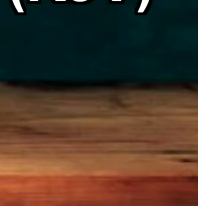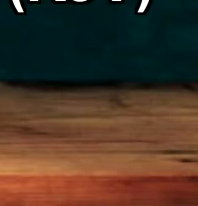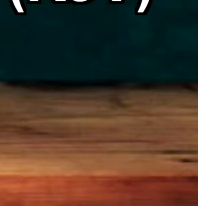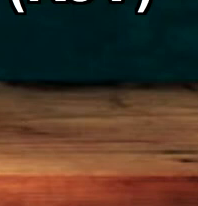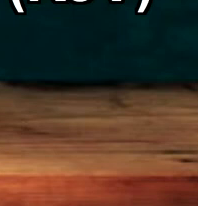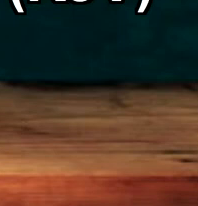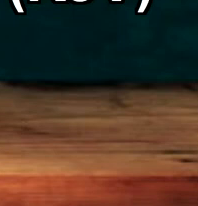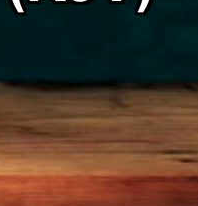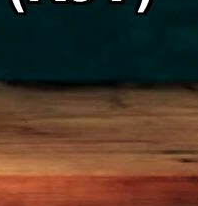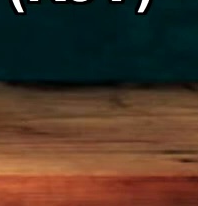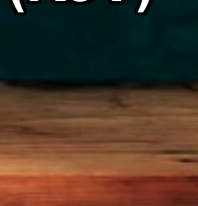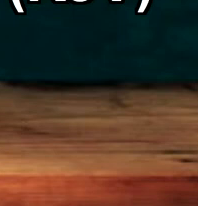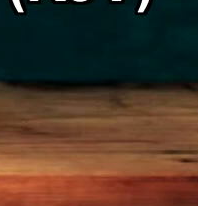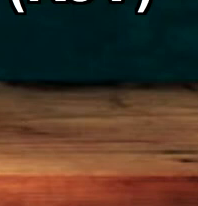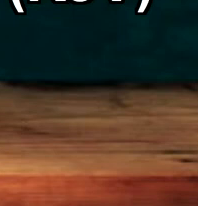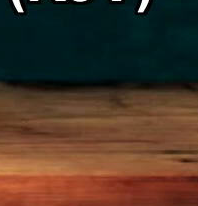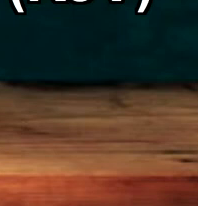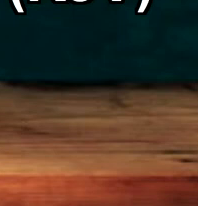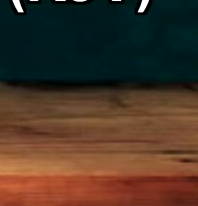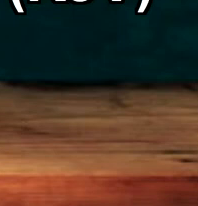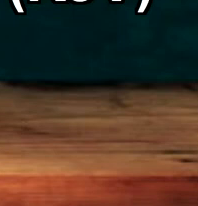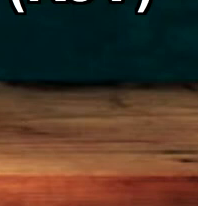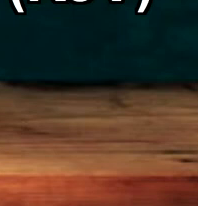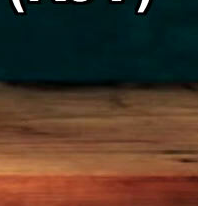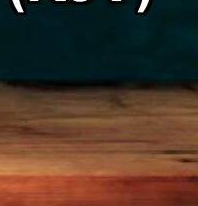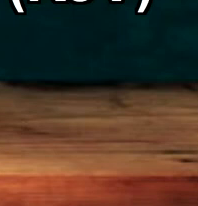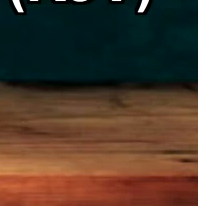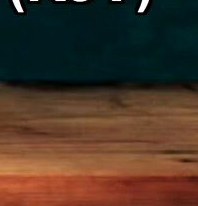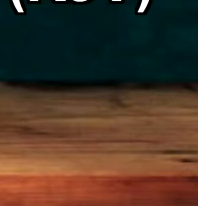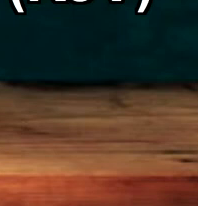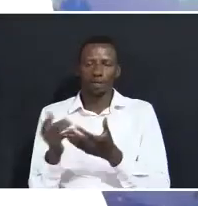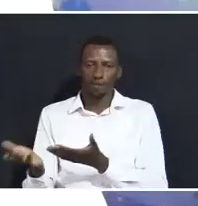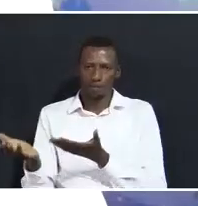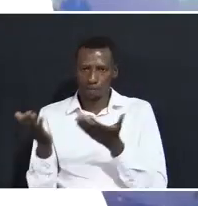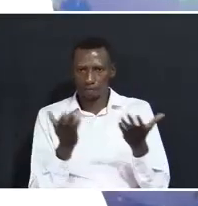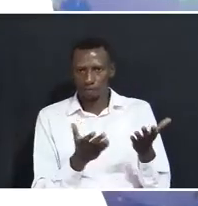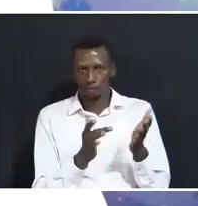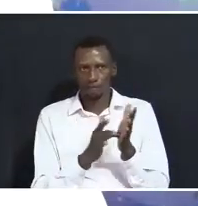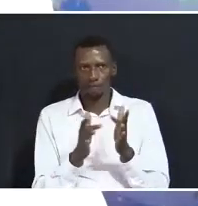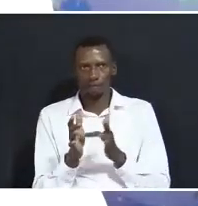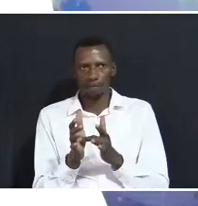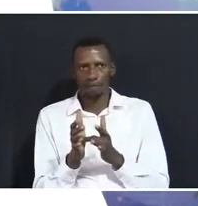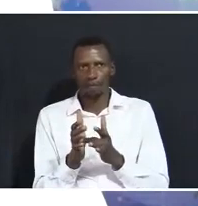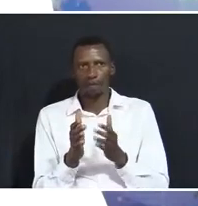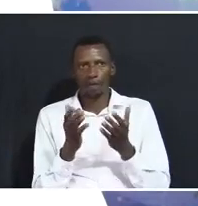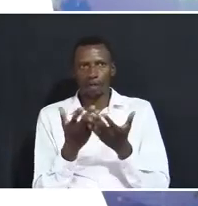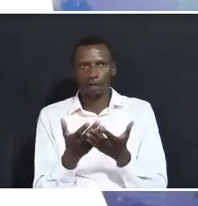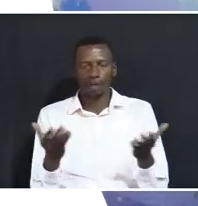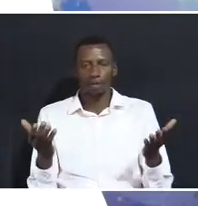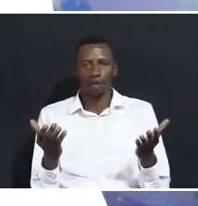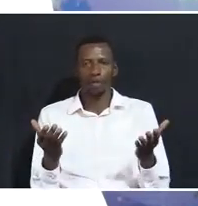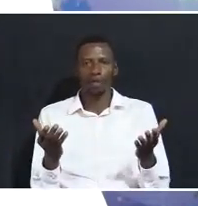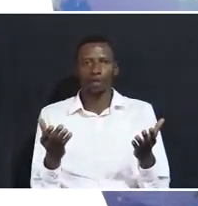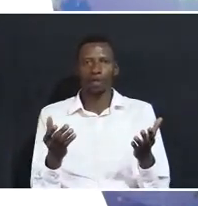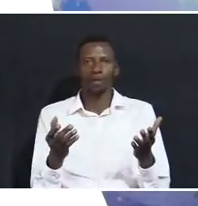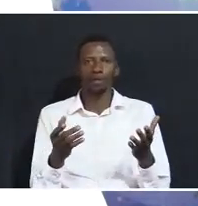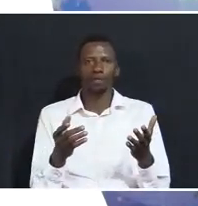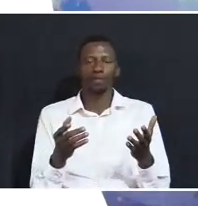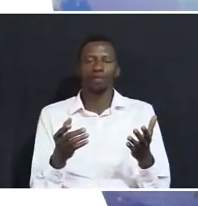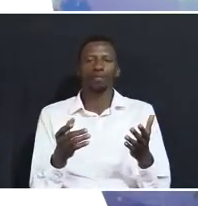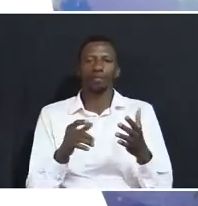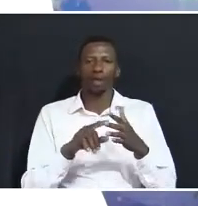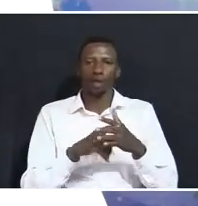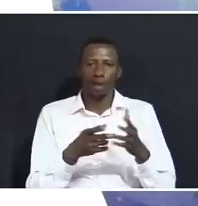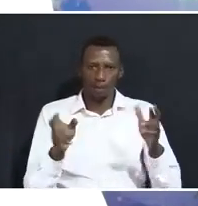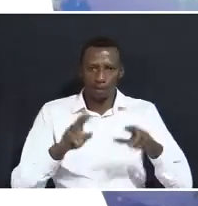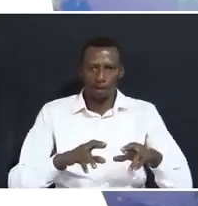was and then bring it to Jesus. And as they bring it to Jesus, something begins to happen. Some